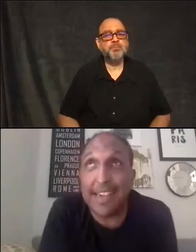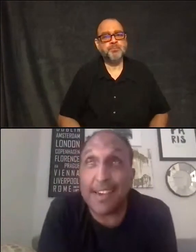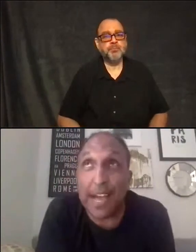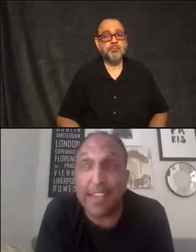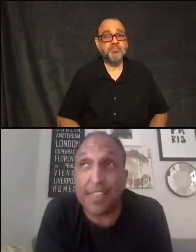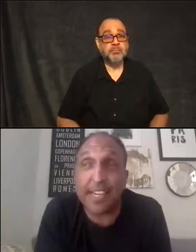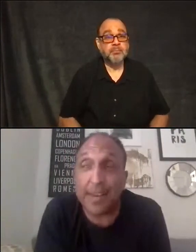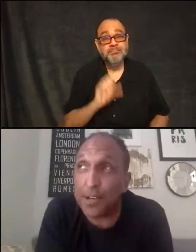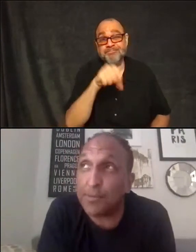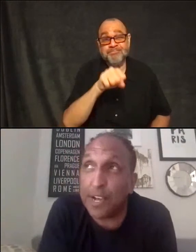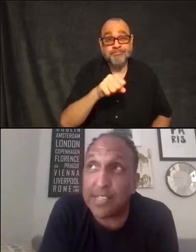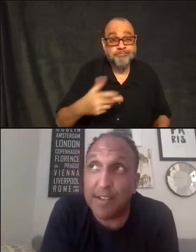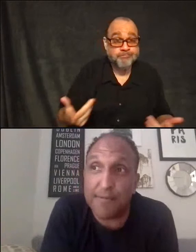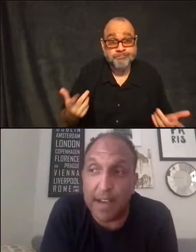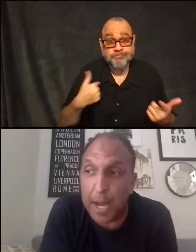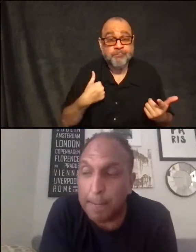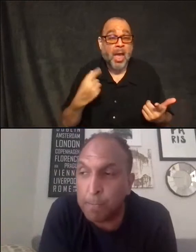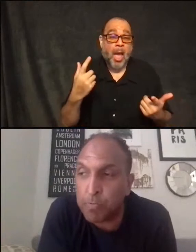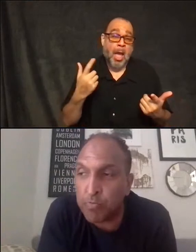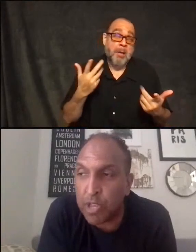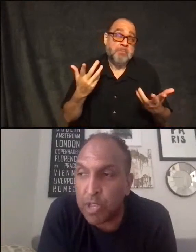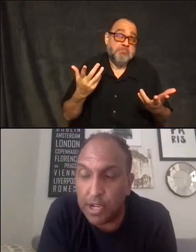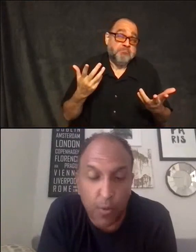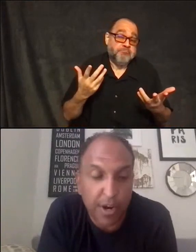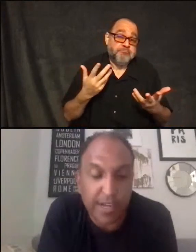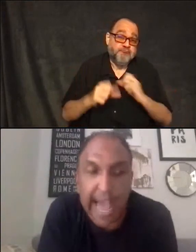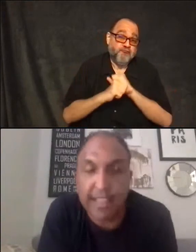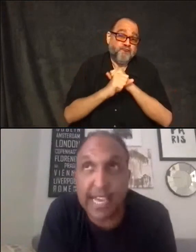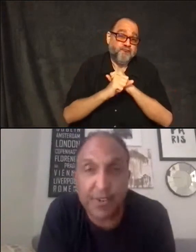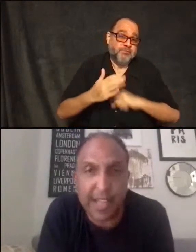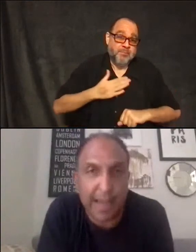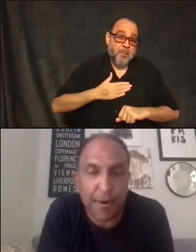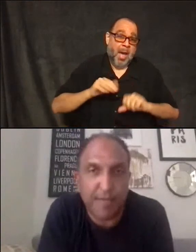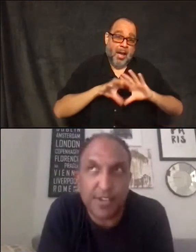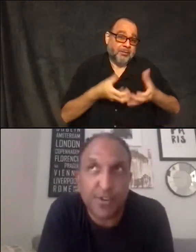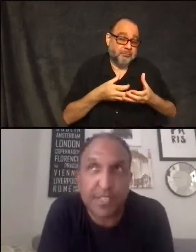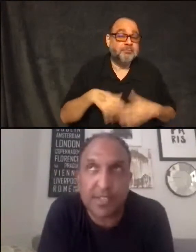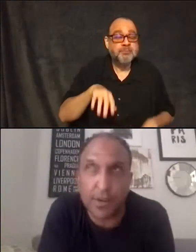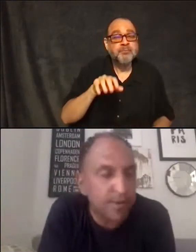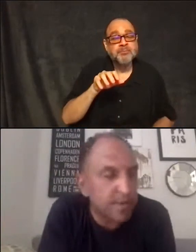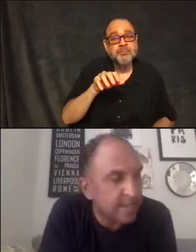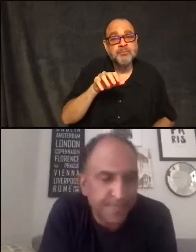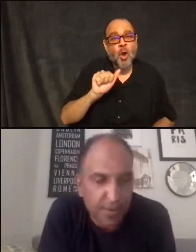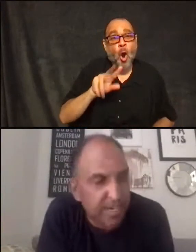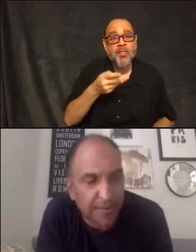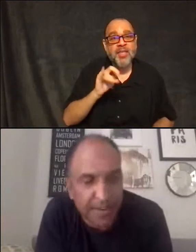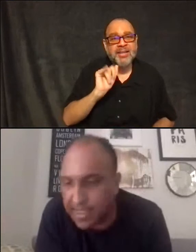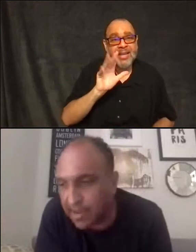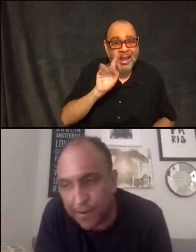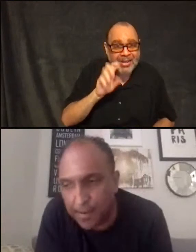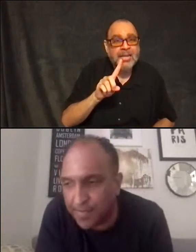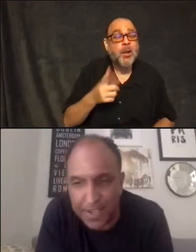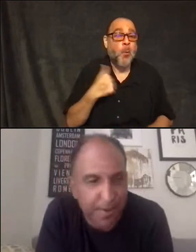Selfishly, I think at the Authenticated, we're doing some great stuff. We're an Alexandria Library of Interest. So we